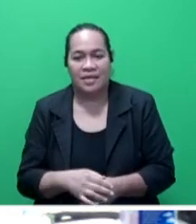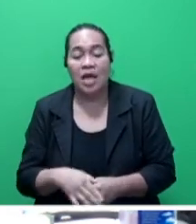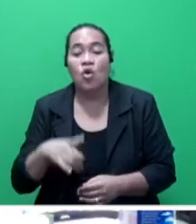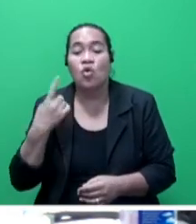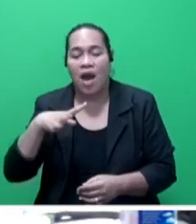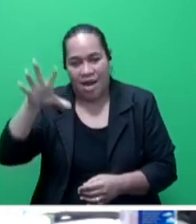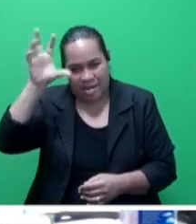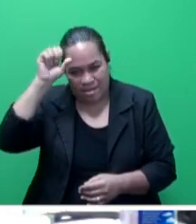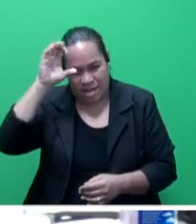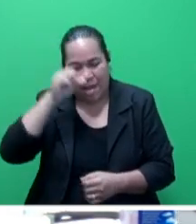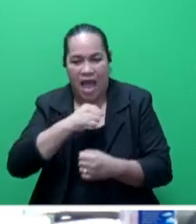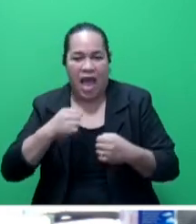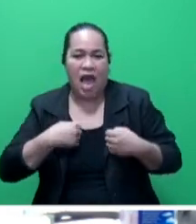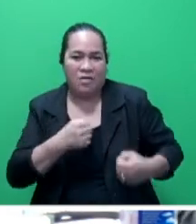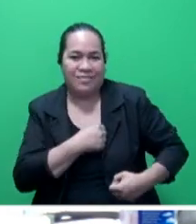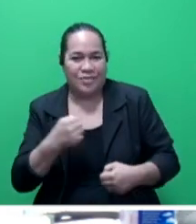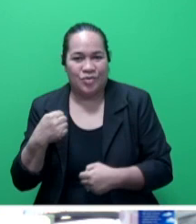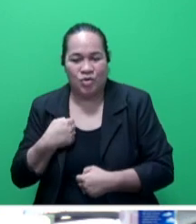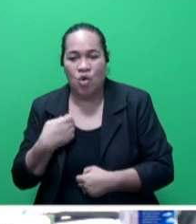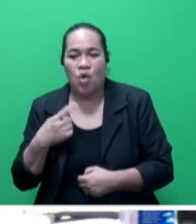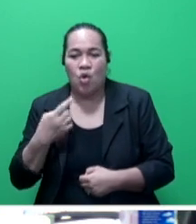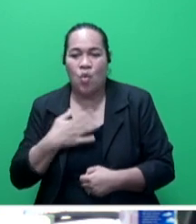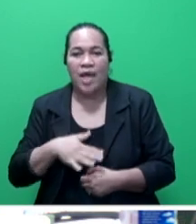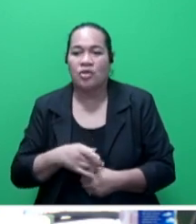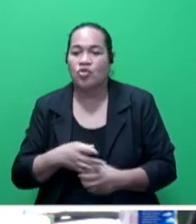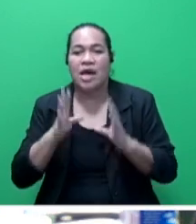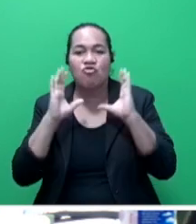remembered our veterans that went to the Christmas